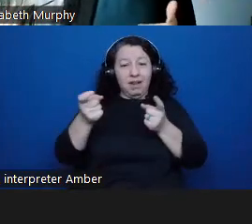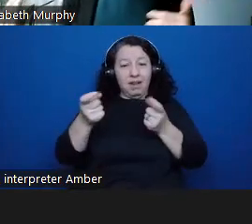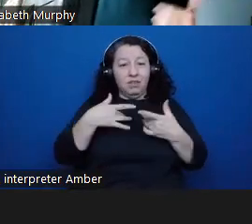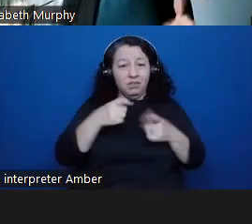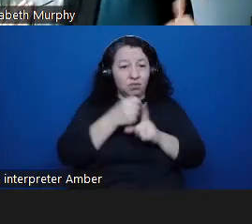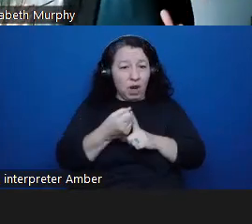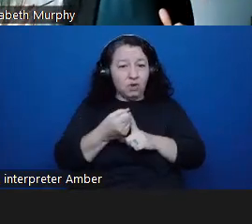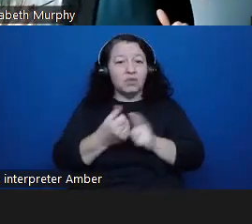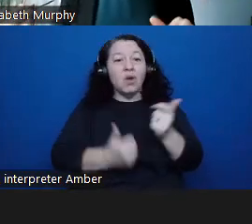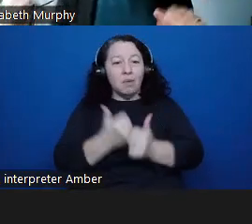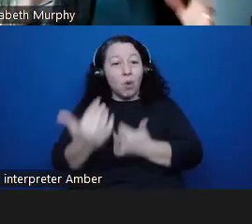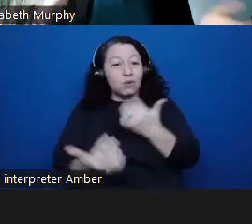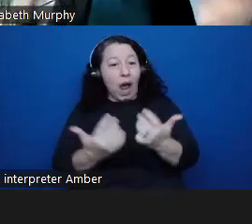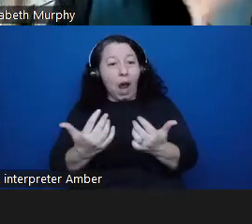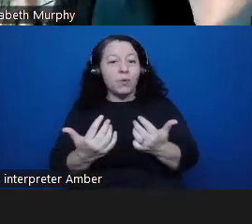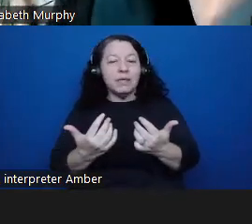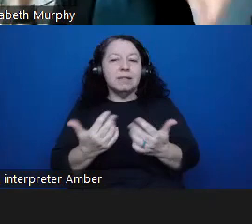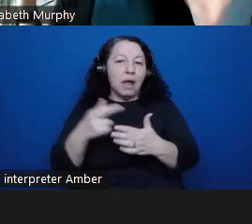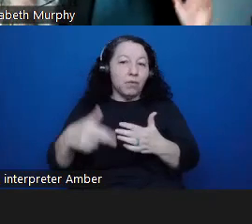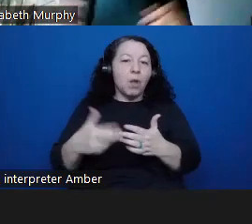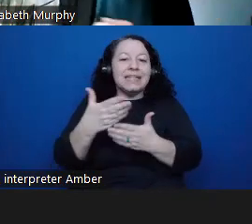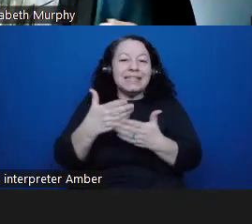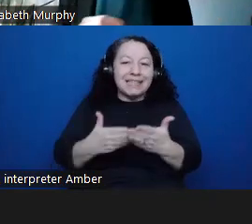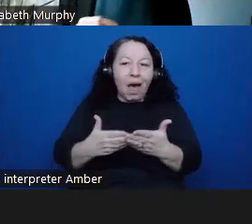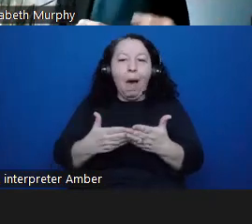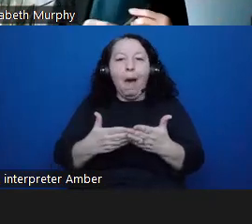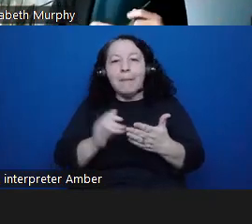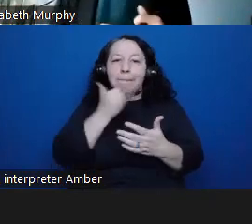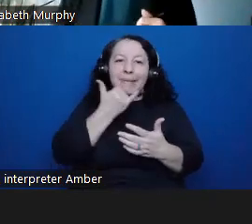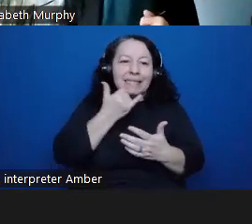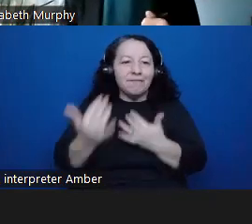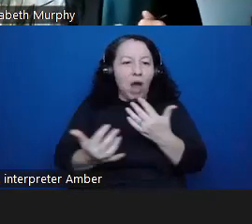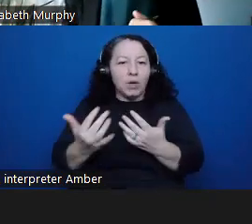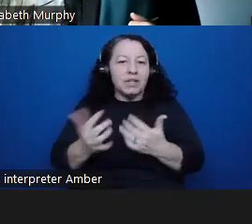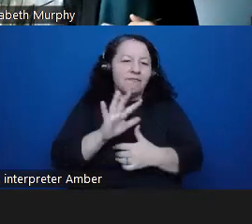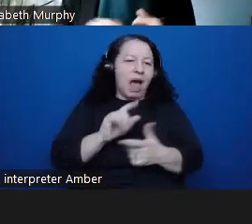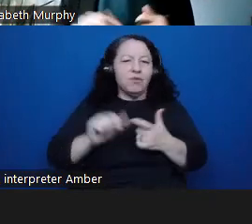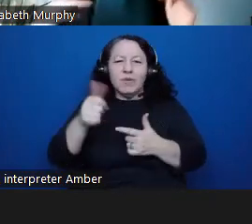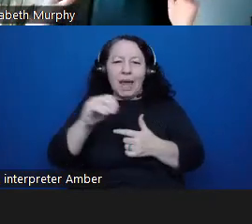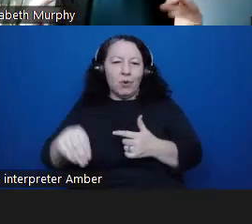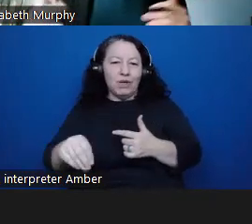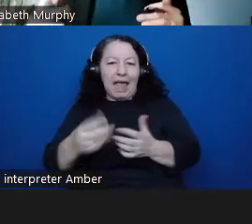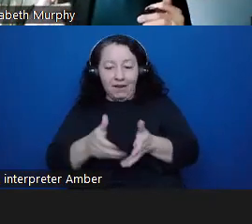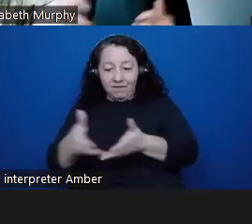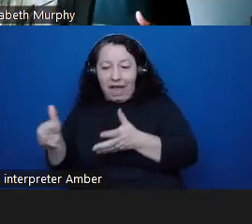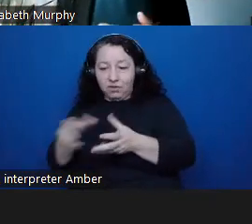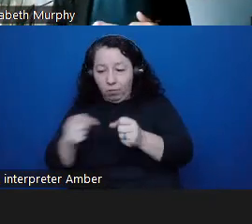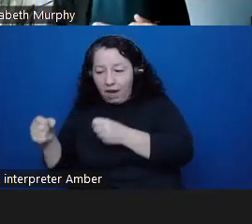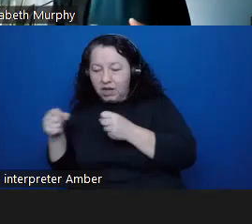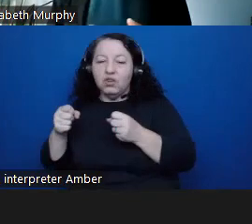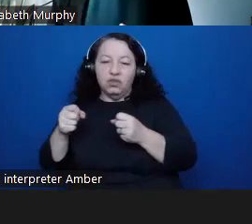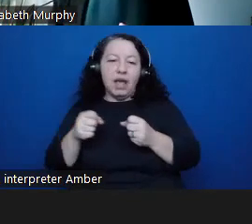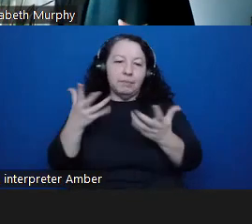degree of misfires even today. 5 to 10% vessel loss has been documented ethnographically using the sorts of